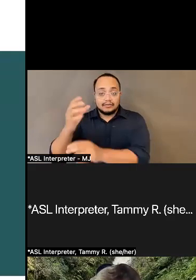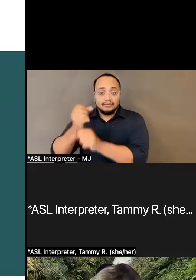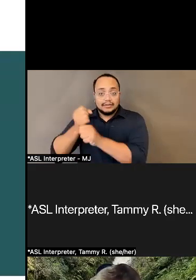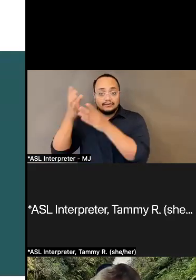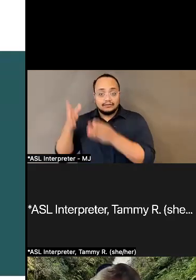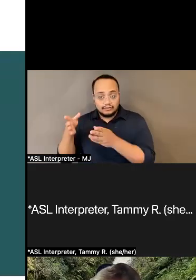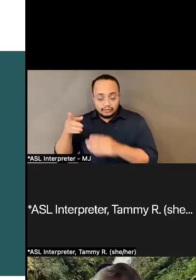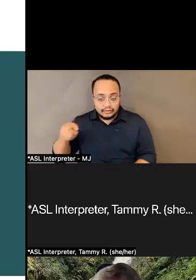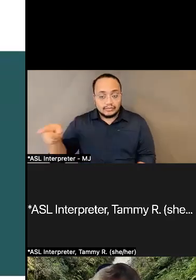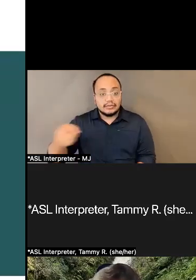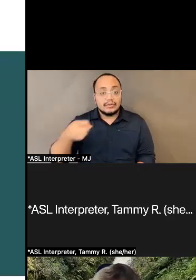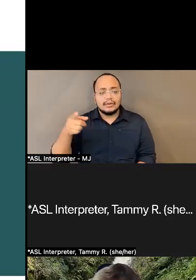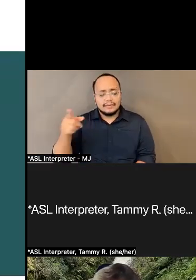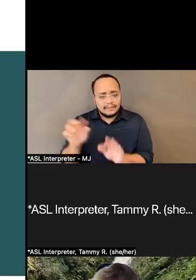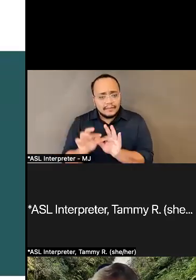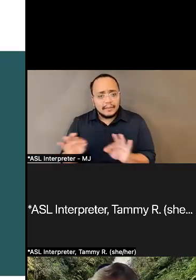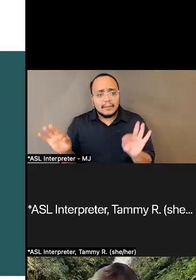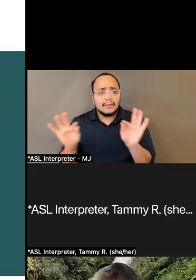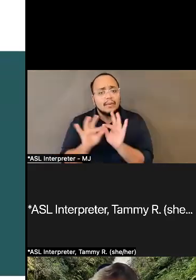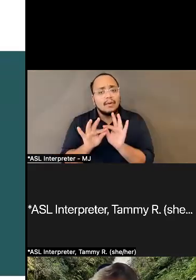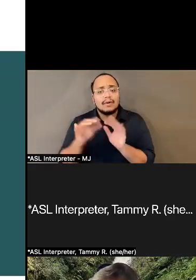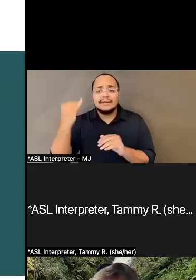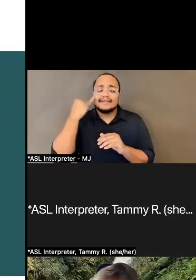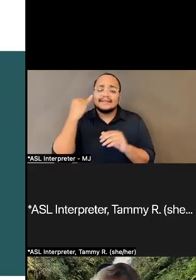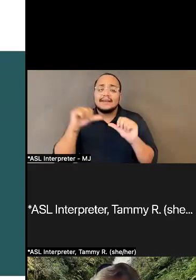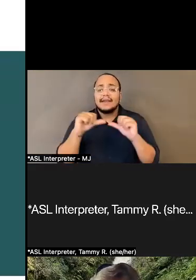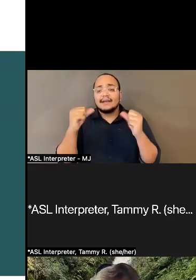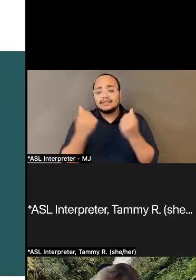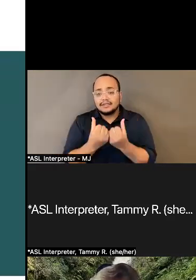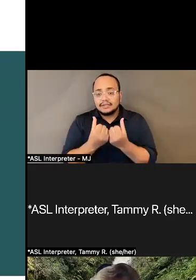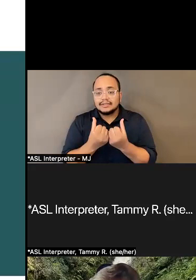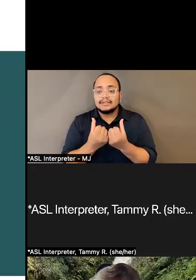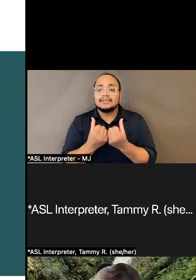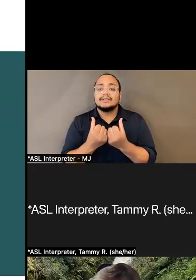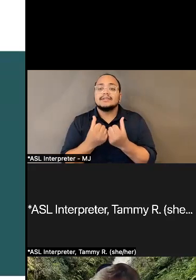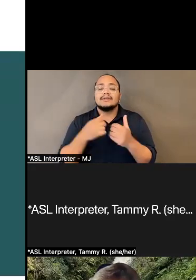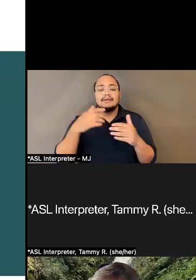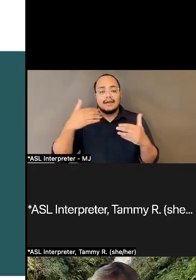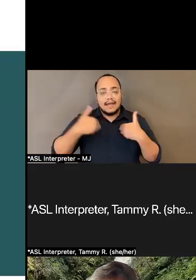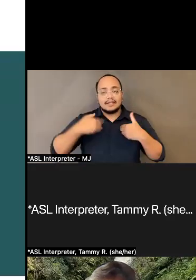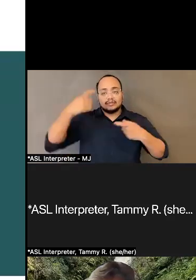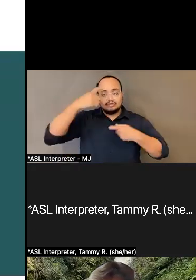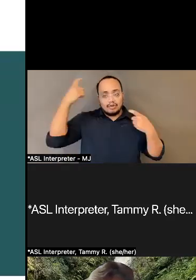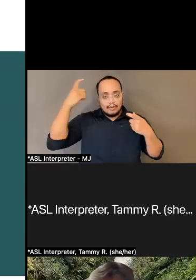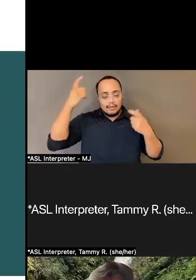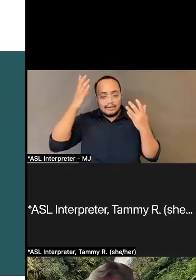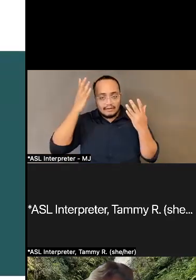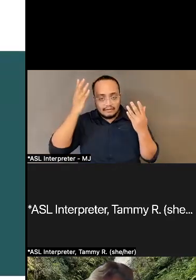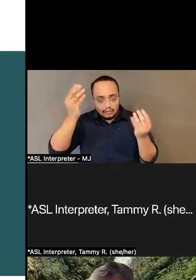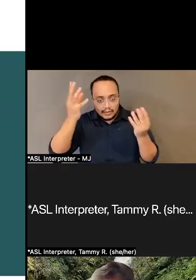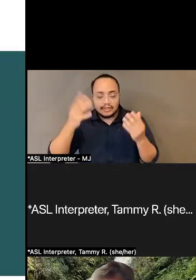though, did it matter if agencies were being trauma-informed and culturally